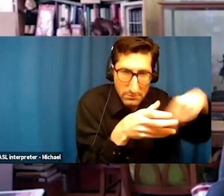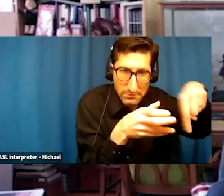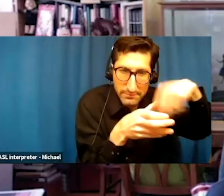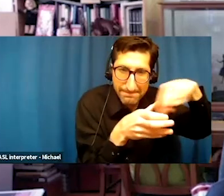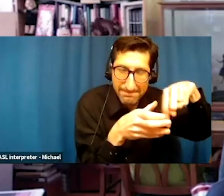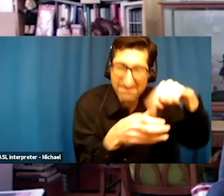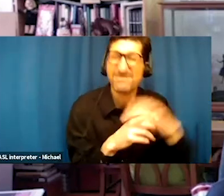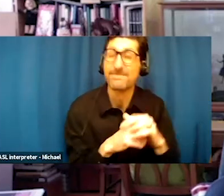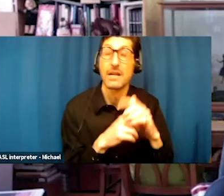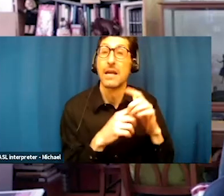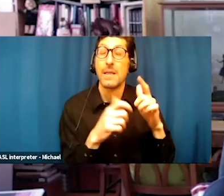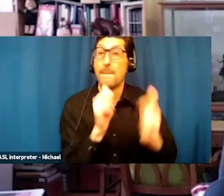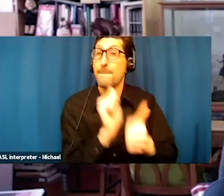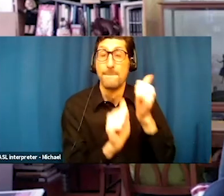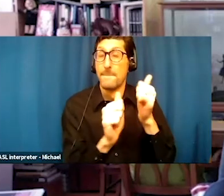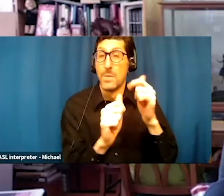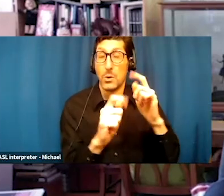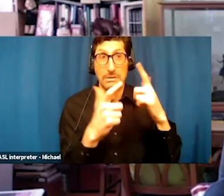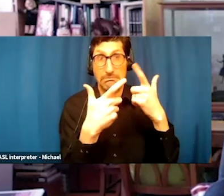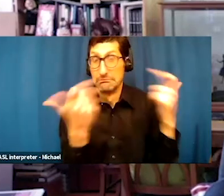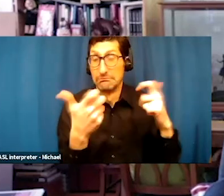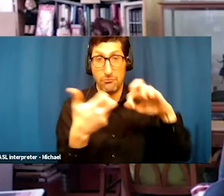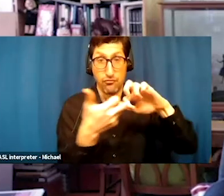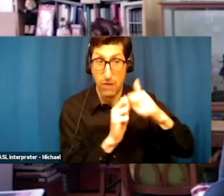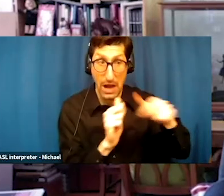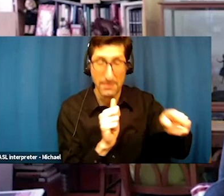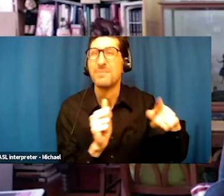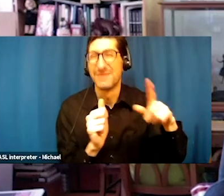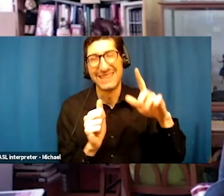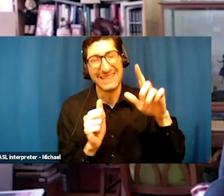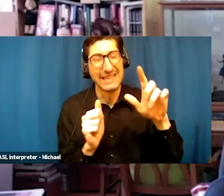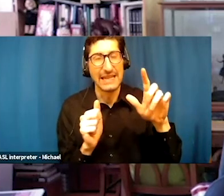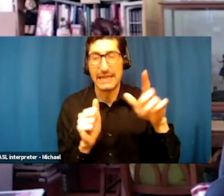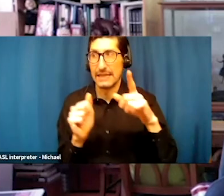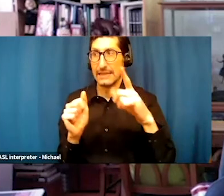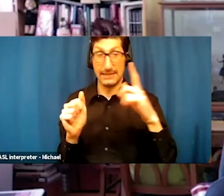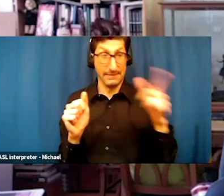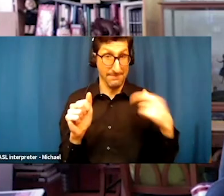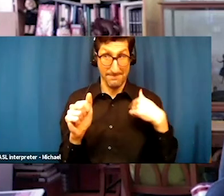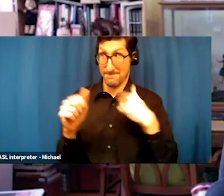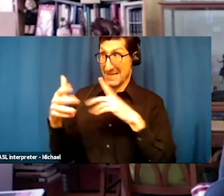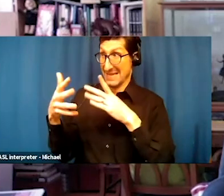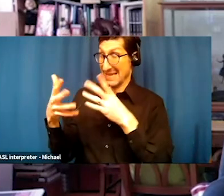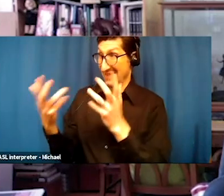at the time, there was no place for kids like me in the world. So even though, so the